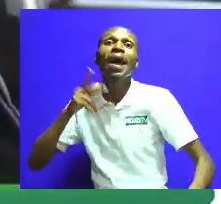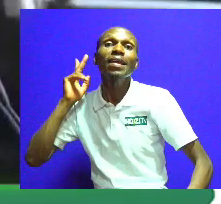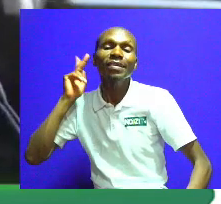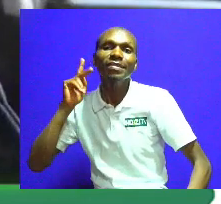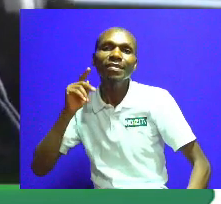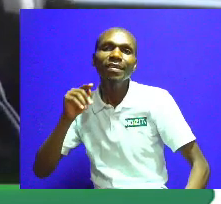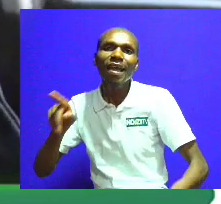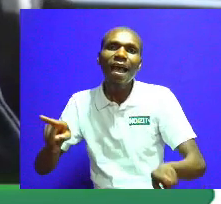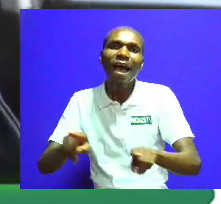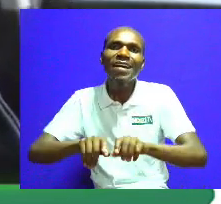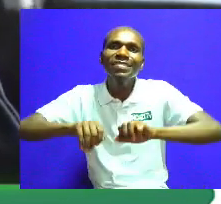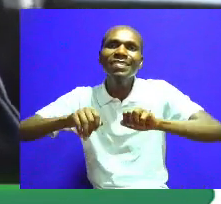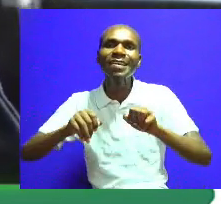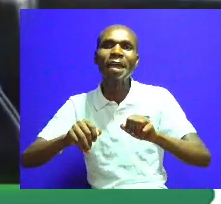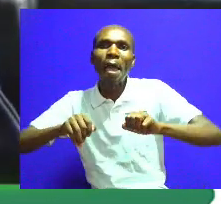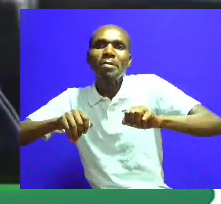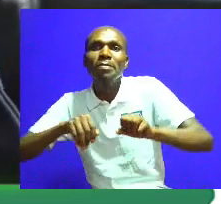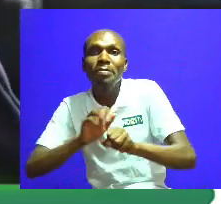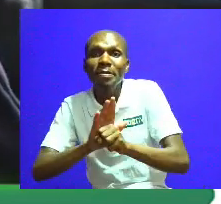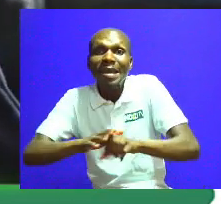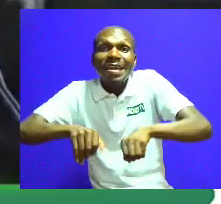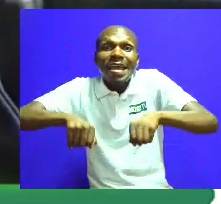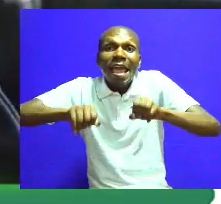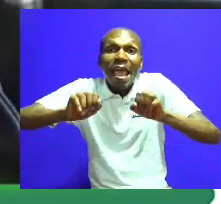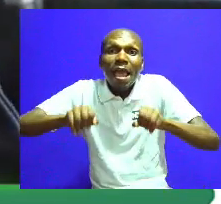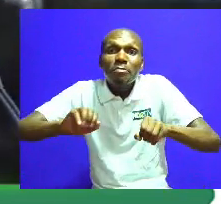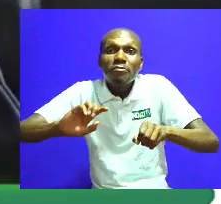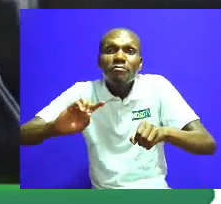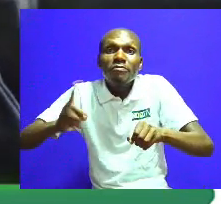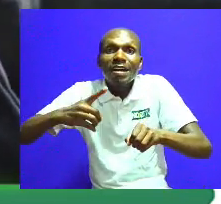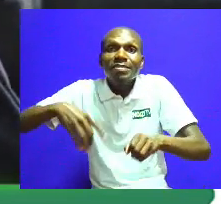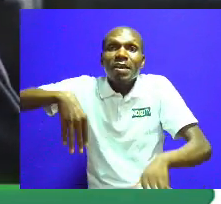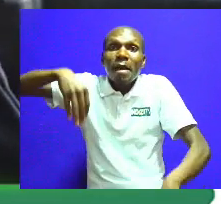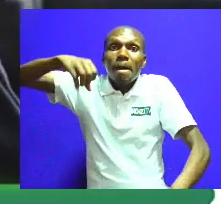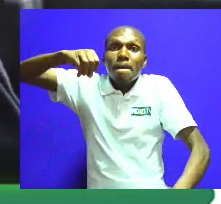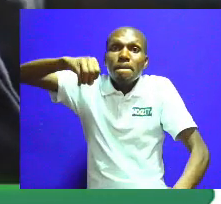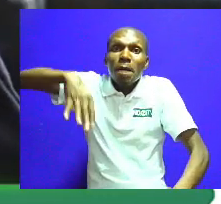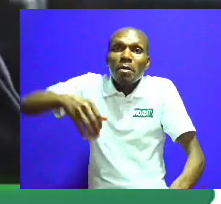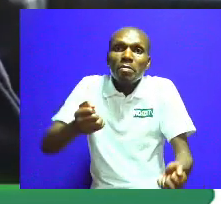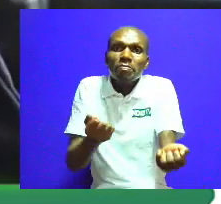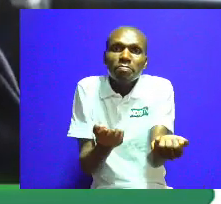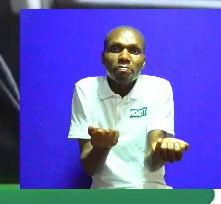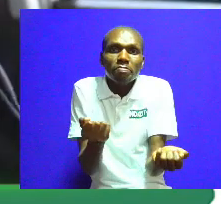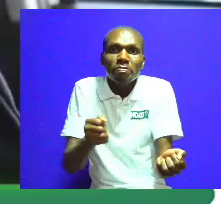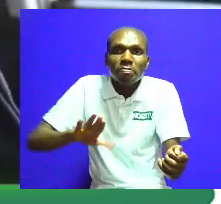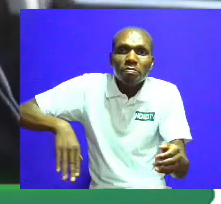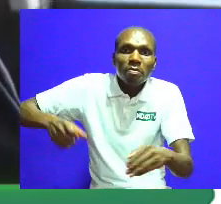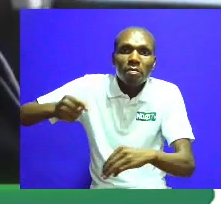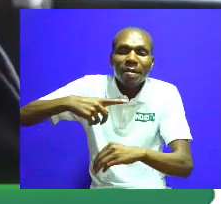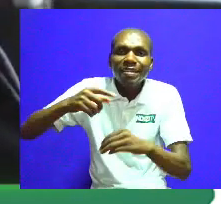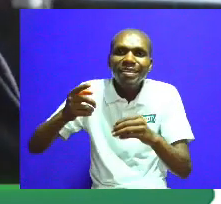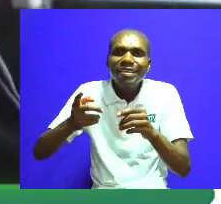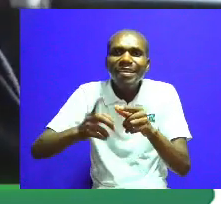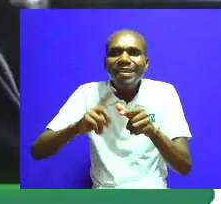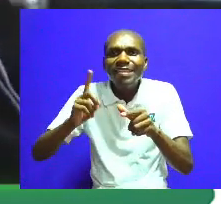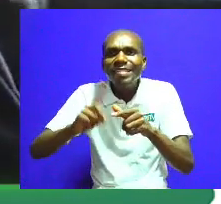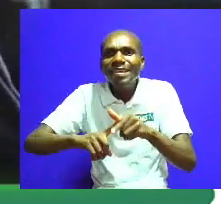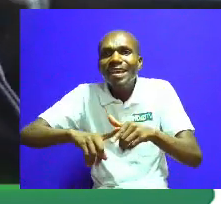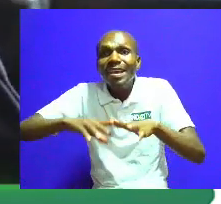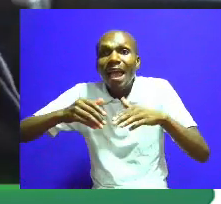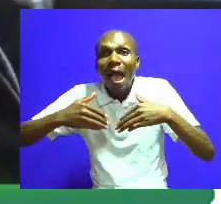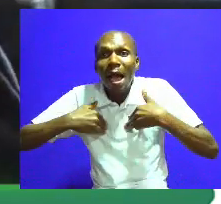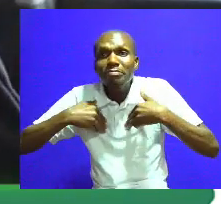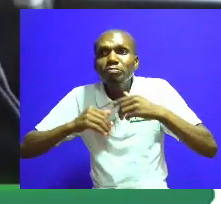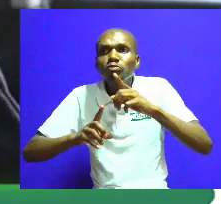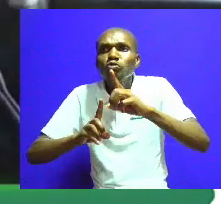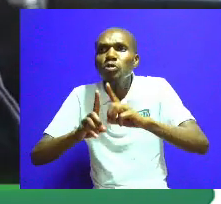Really excited because we were able to get our first electric vehicle towards the end of last month. We have made the maiden trip